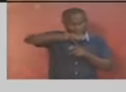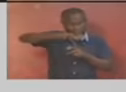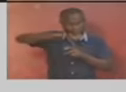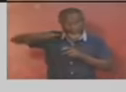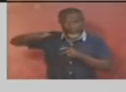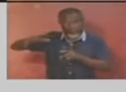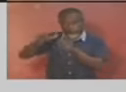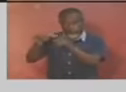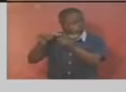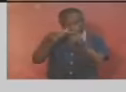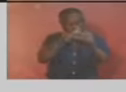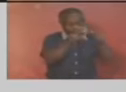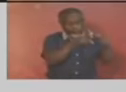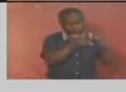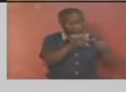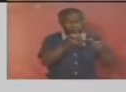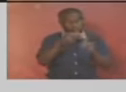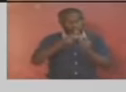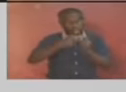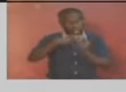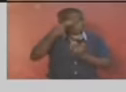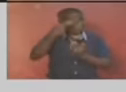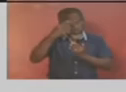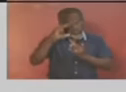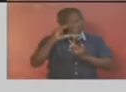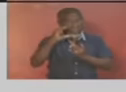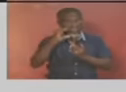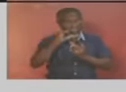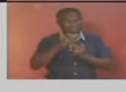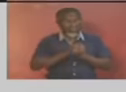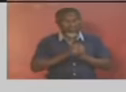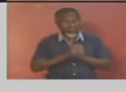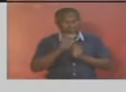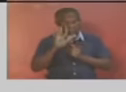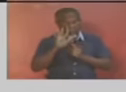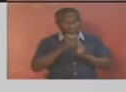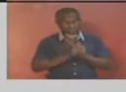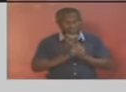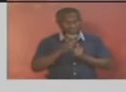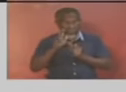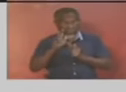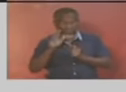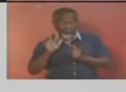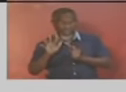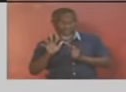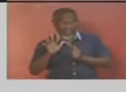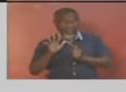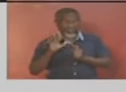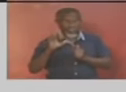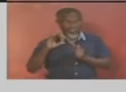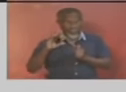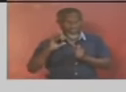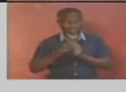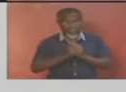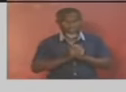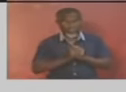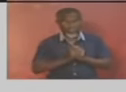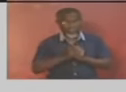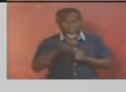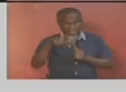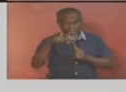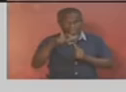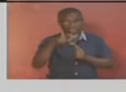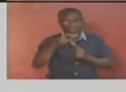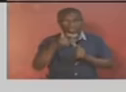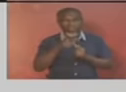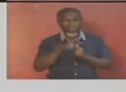So starting at the Chancellor Hotel, there are 5 persons. At Cascadia, 35. Regent Star, 55. Paria Suites,